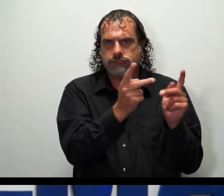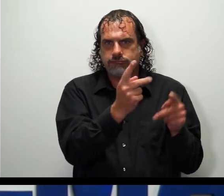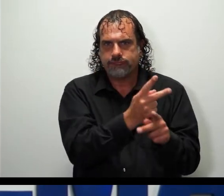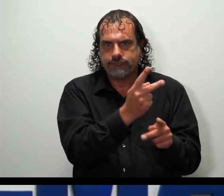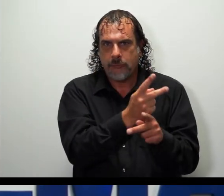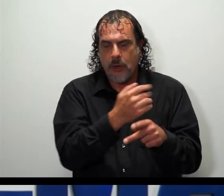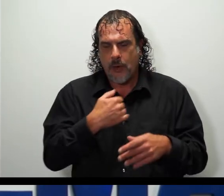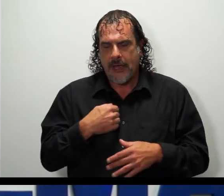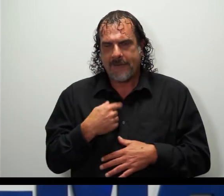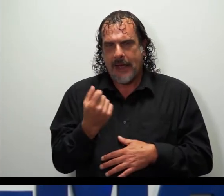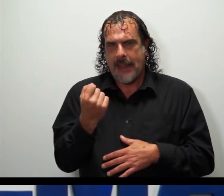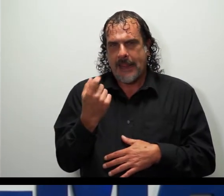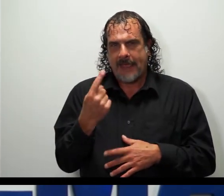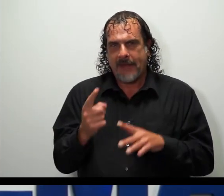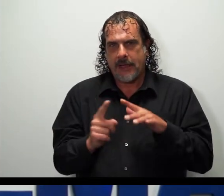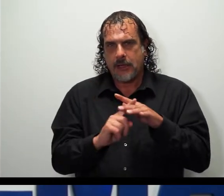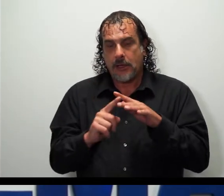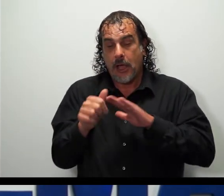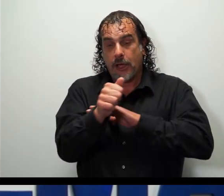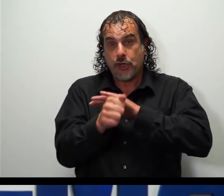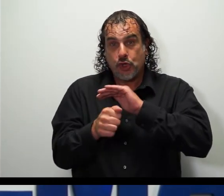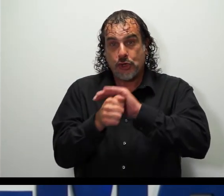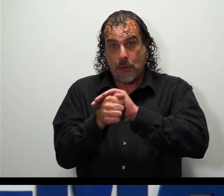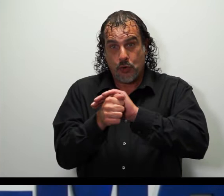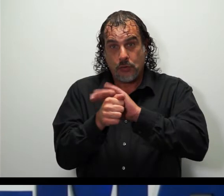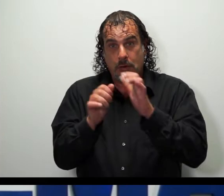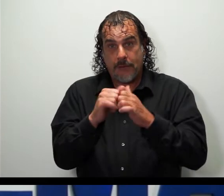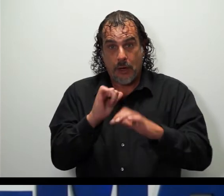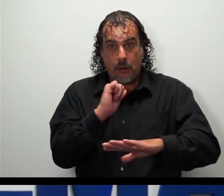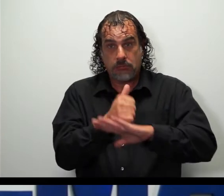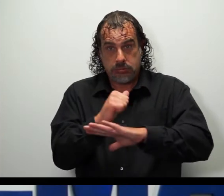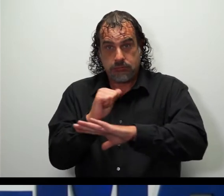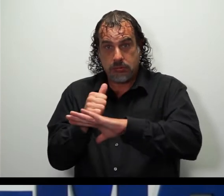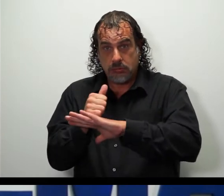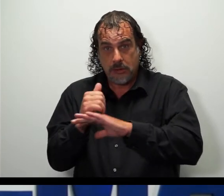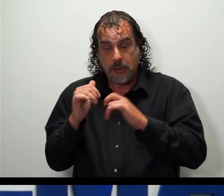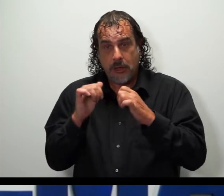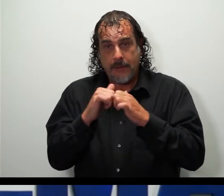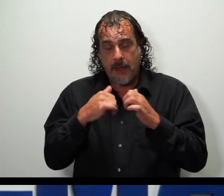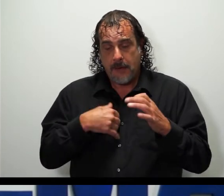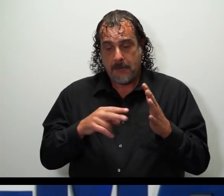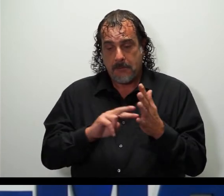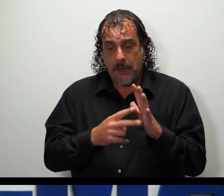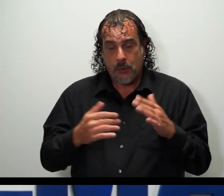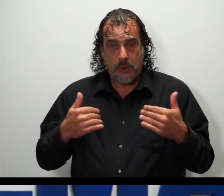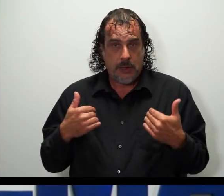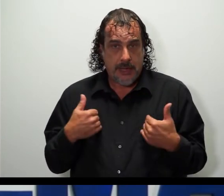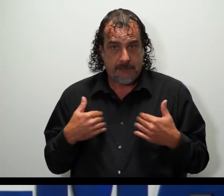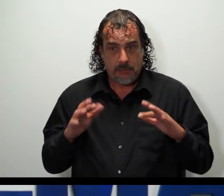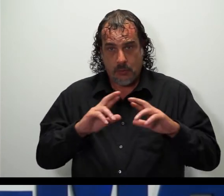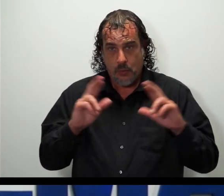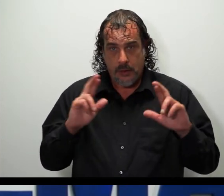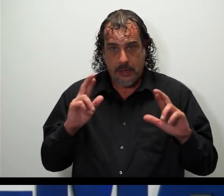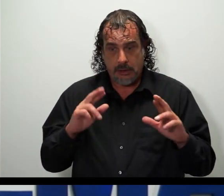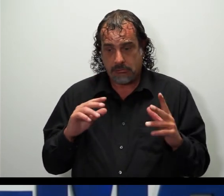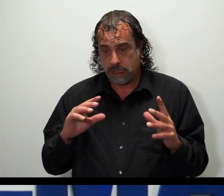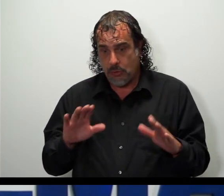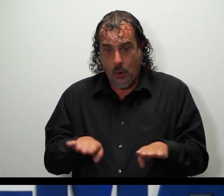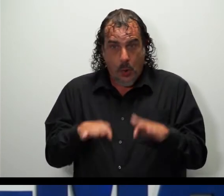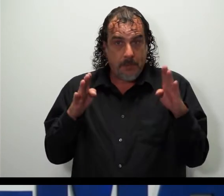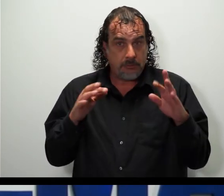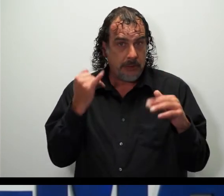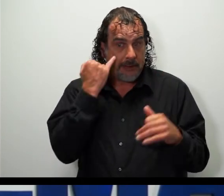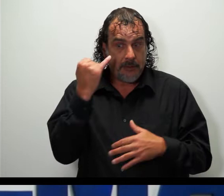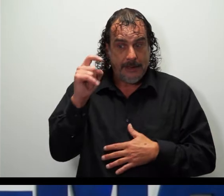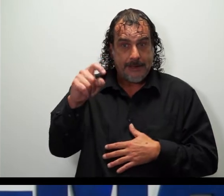11 shelters that are on standby in affected counties, which means that we have those ready to turn on if we need